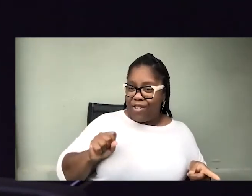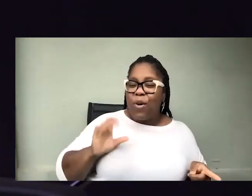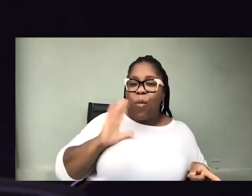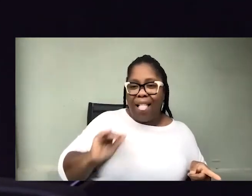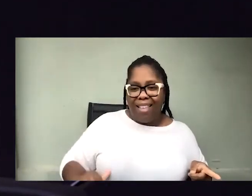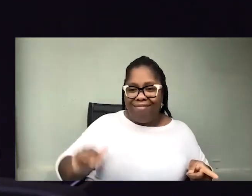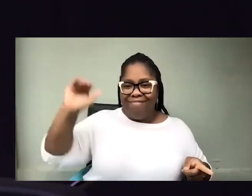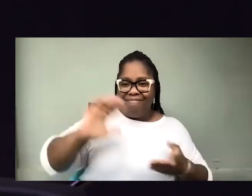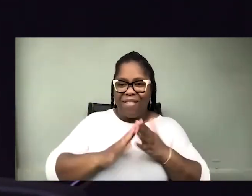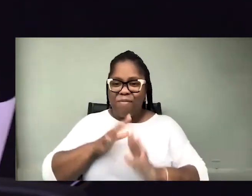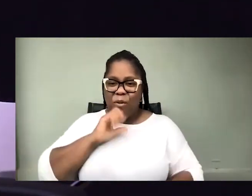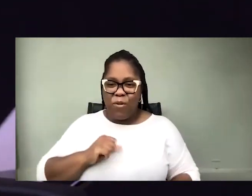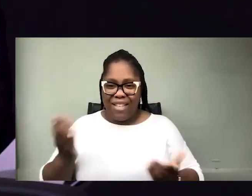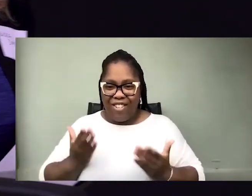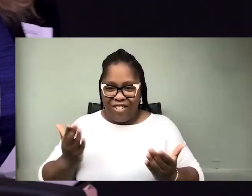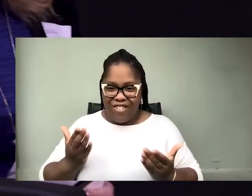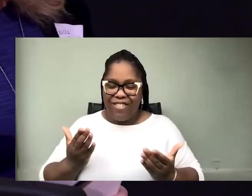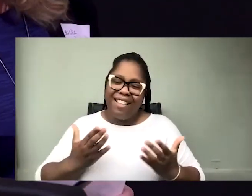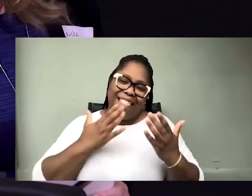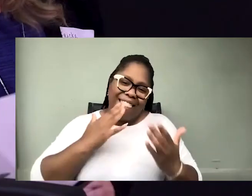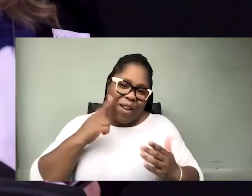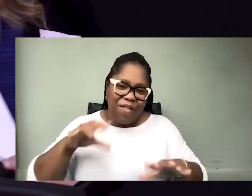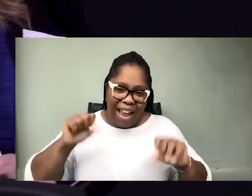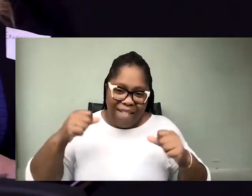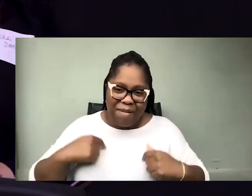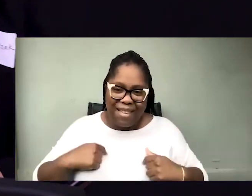Thank you all for having me.